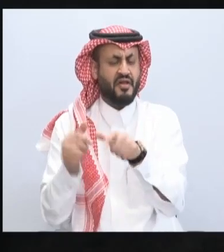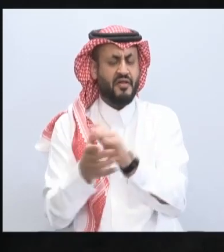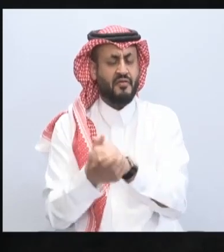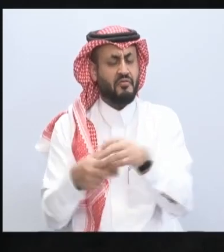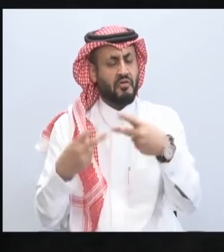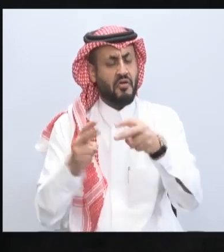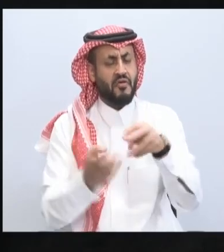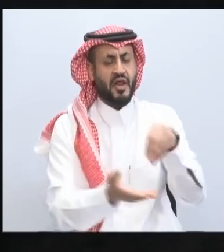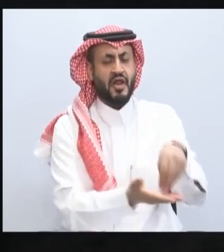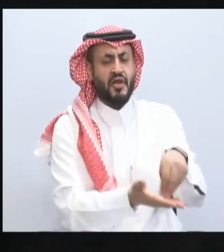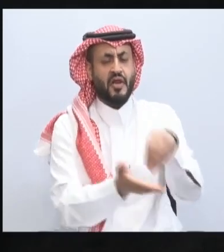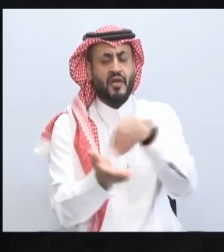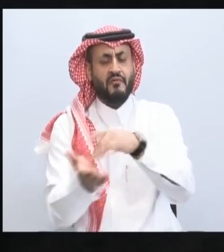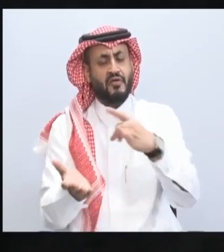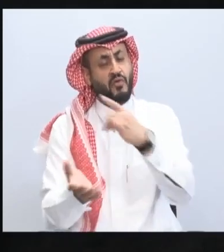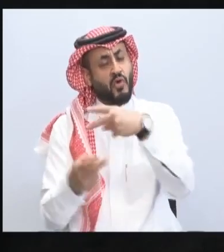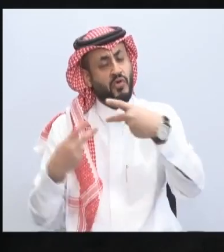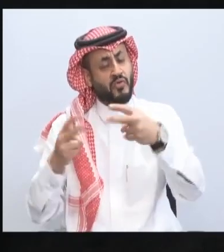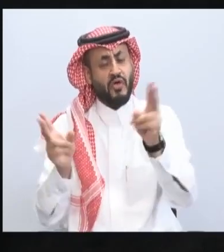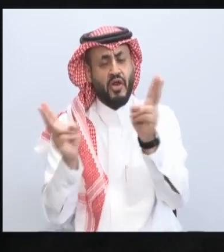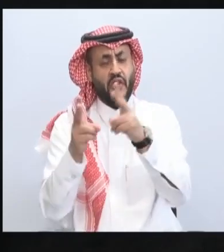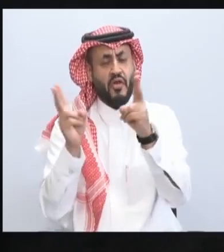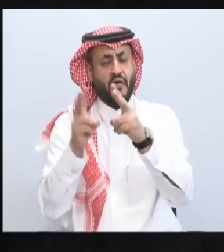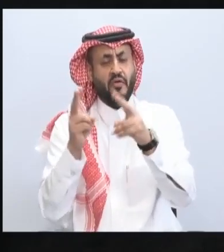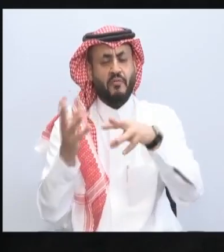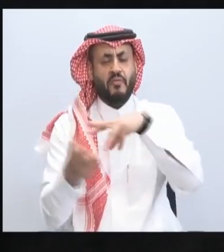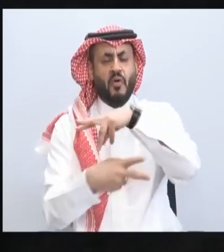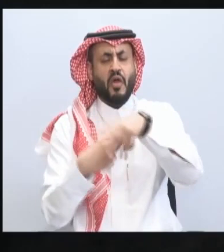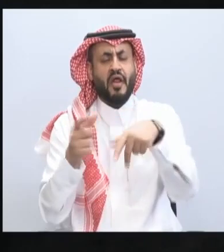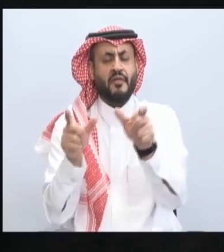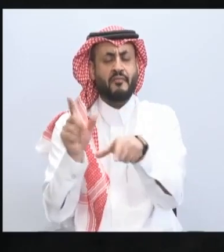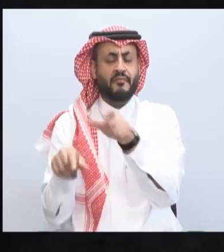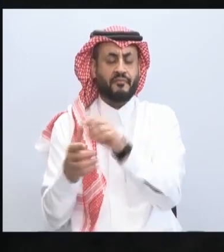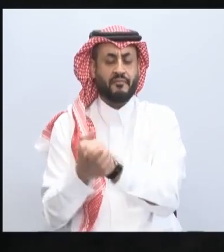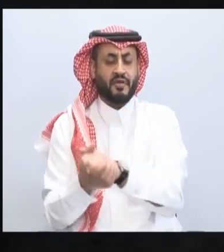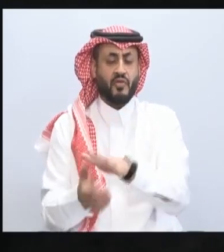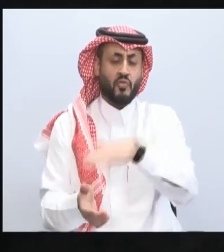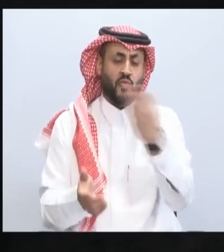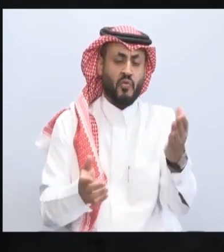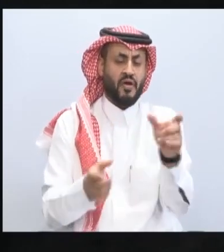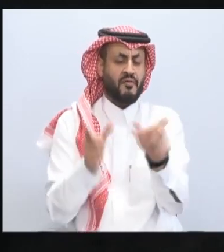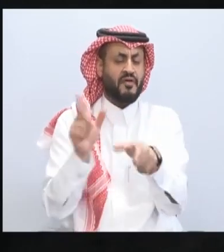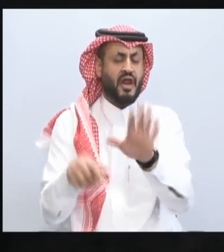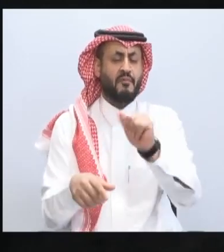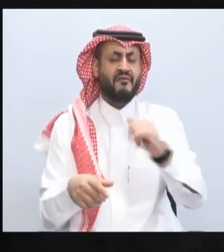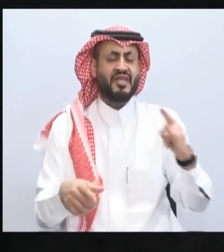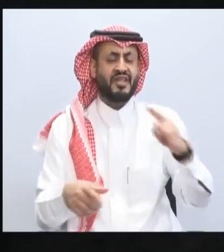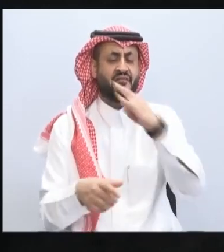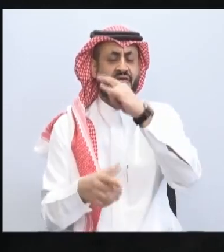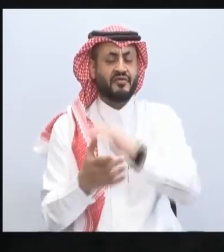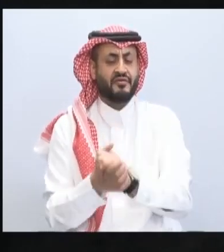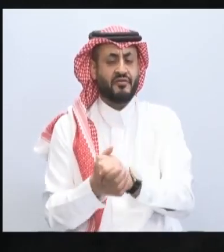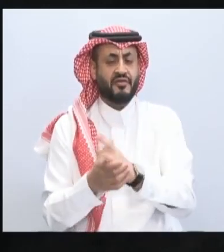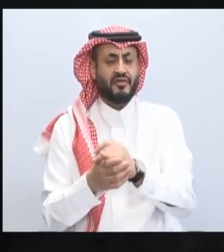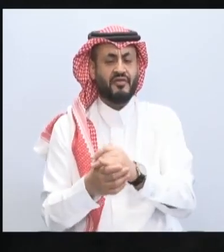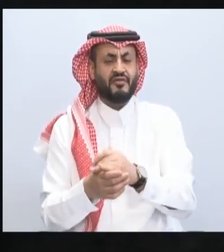to travel, they can contact people around the world. But other people that do not travel, they start to